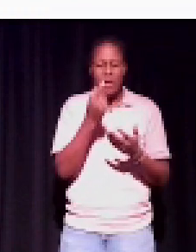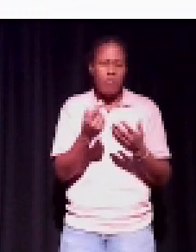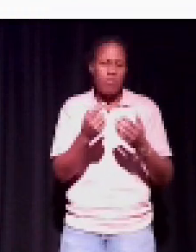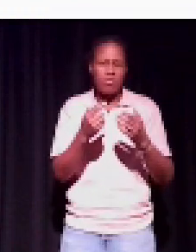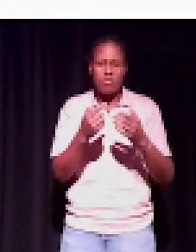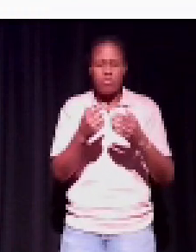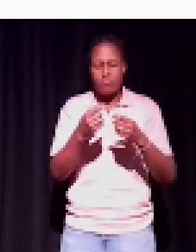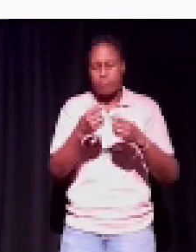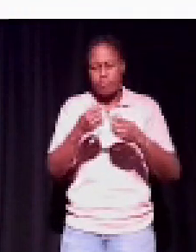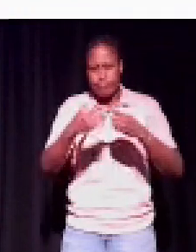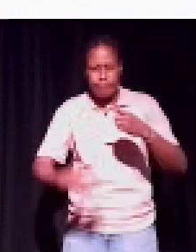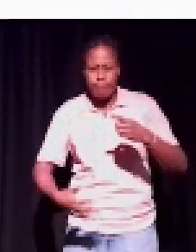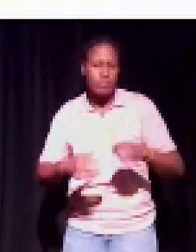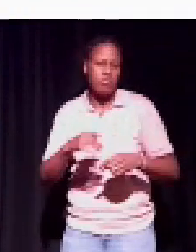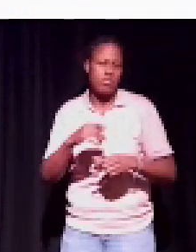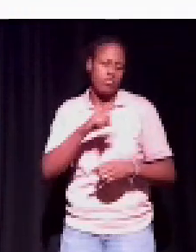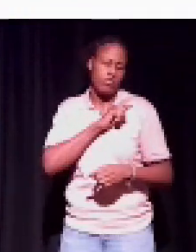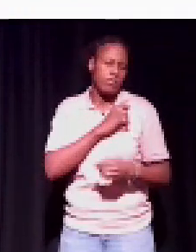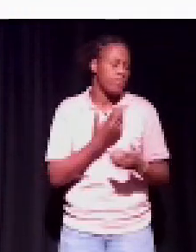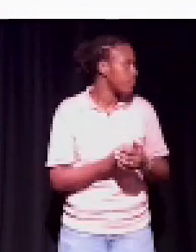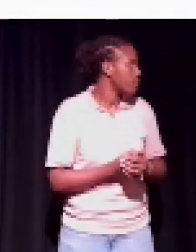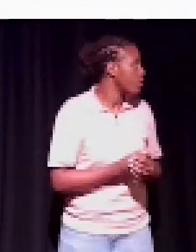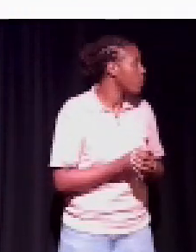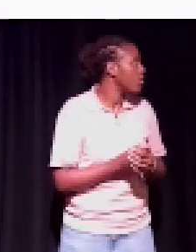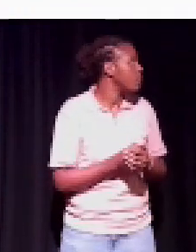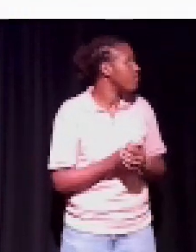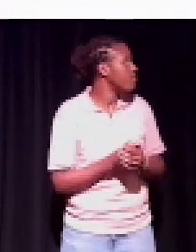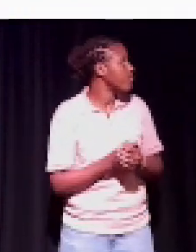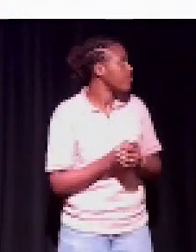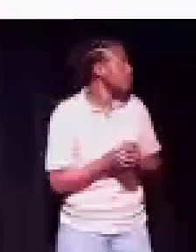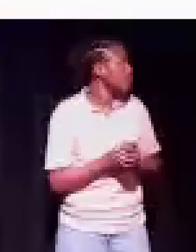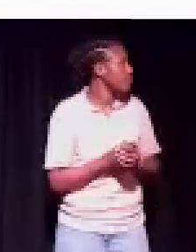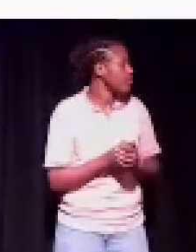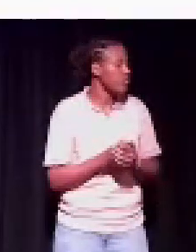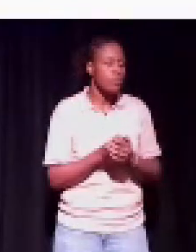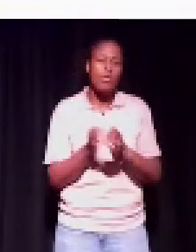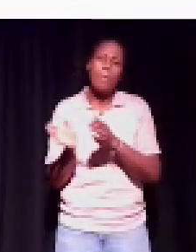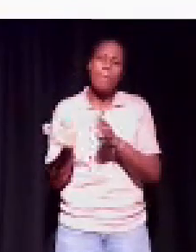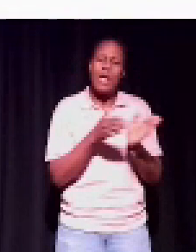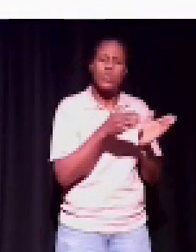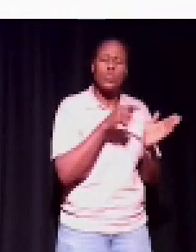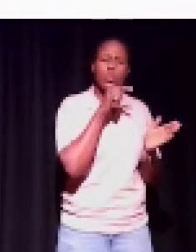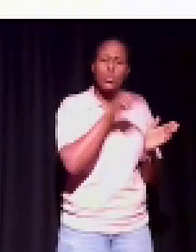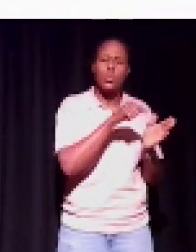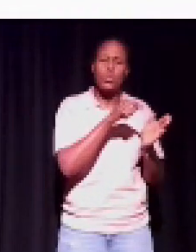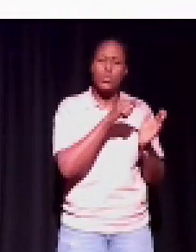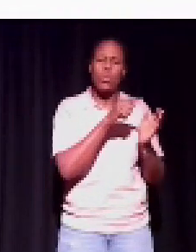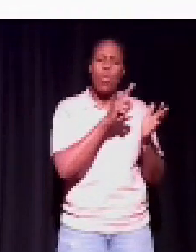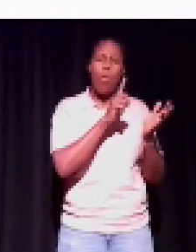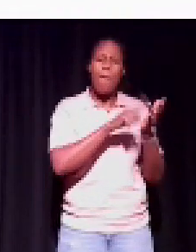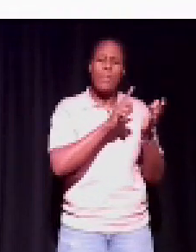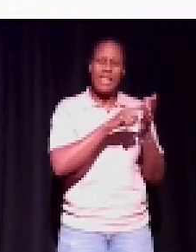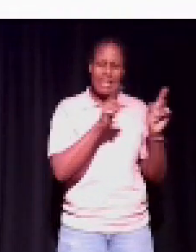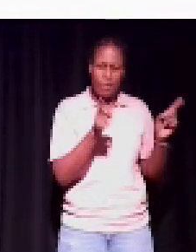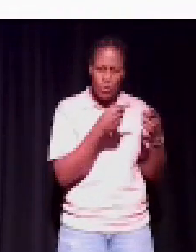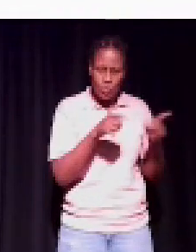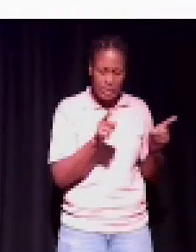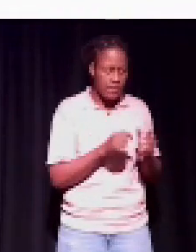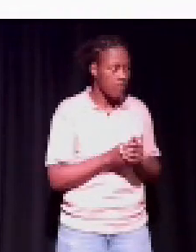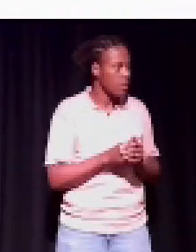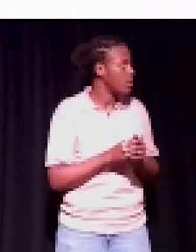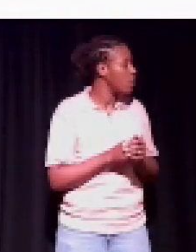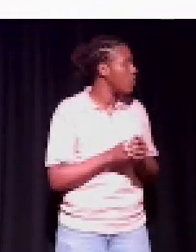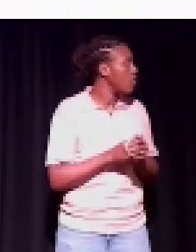Anyway, going back to Omni Music, if you go to the next slide, please. Going back to Omni Music and